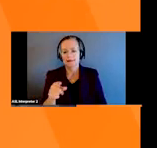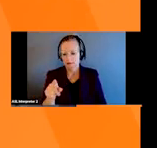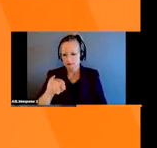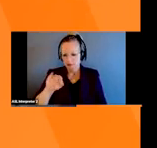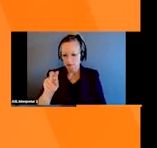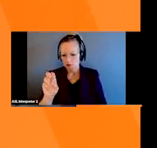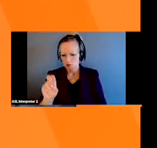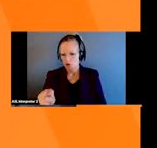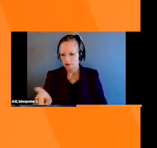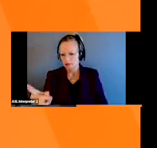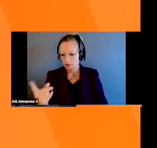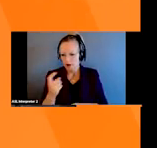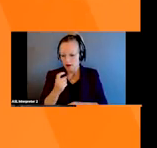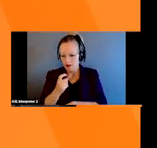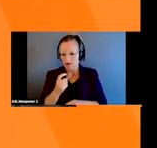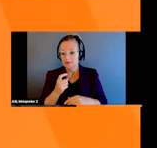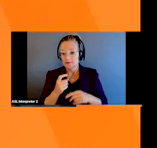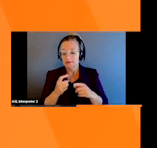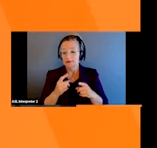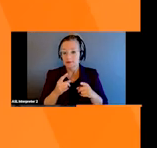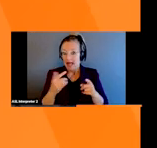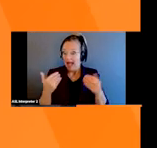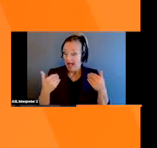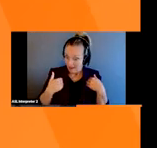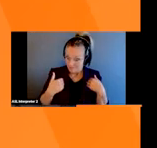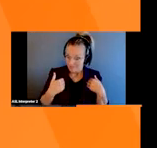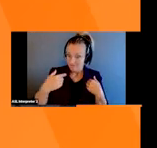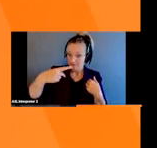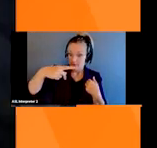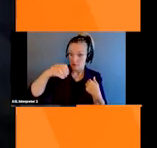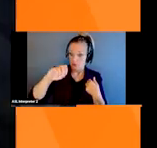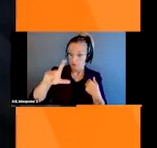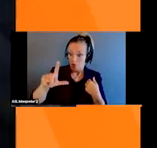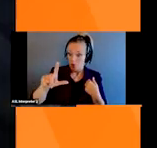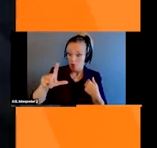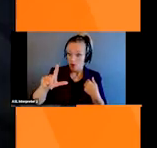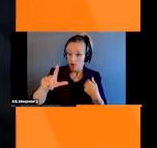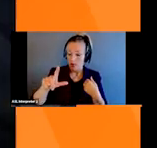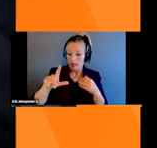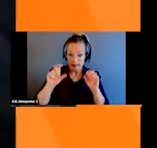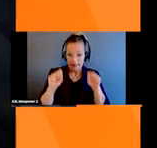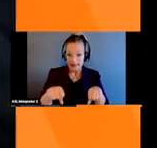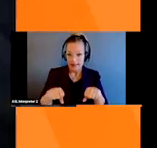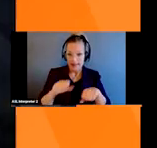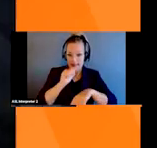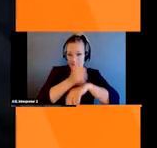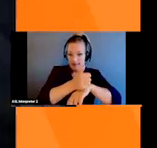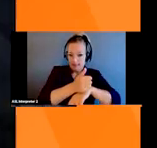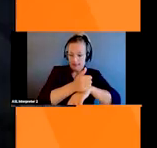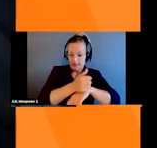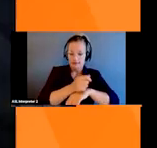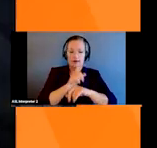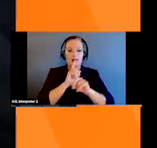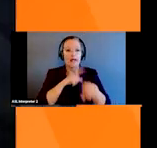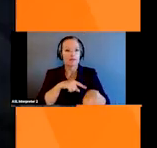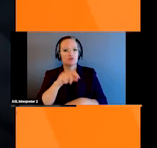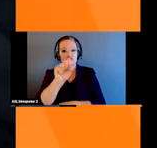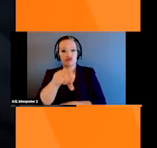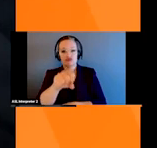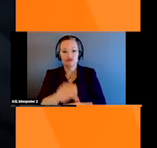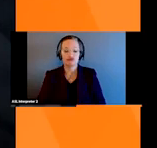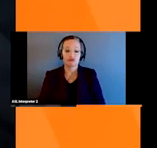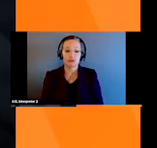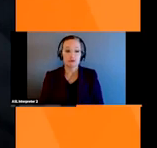tool within LinkedIn? There is. Let me give me a second. It